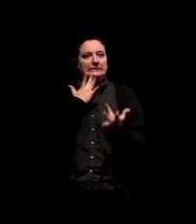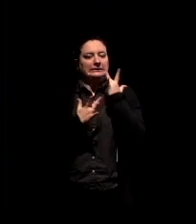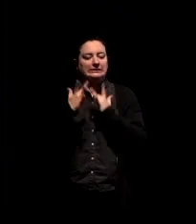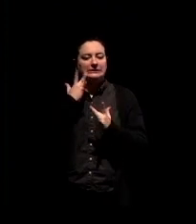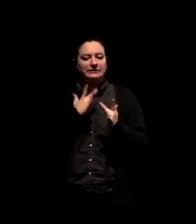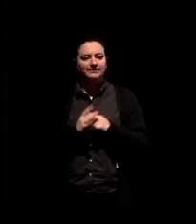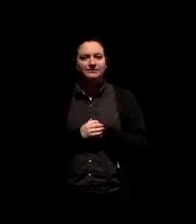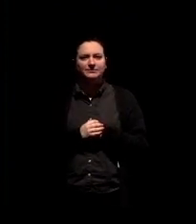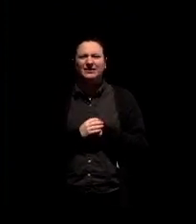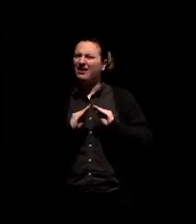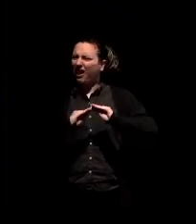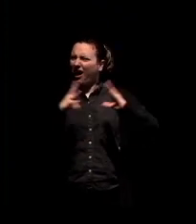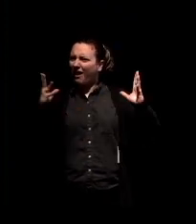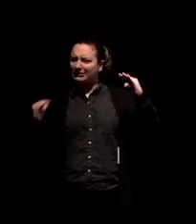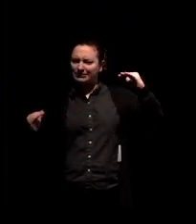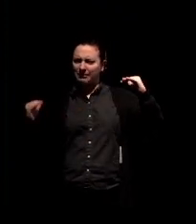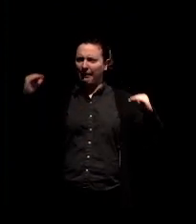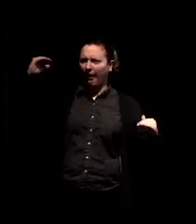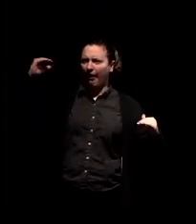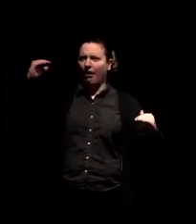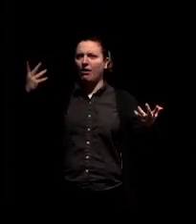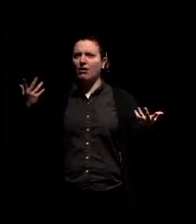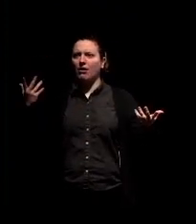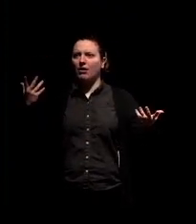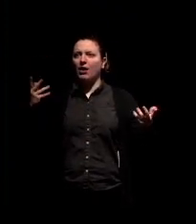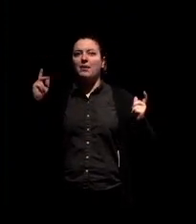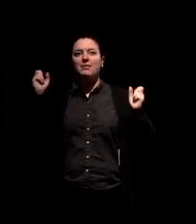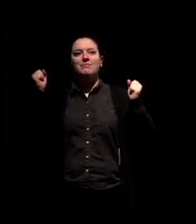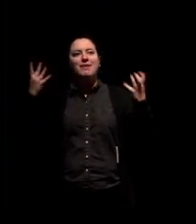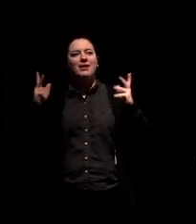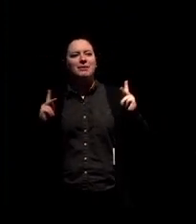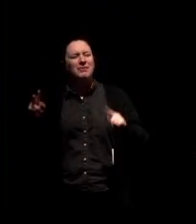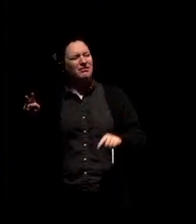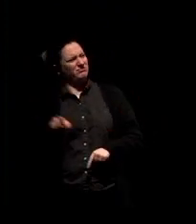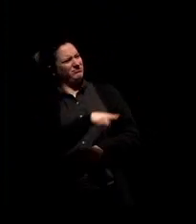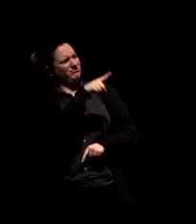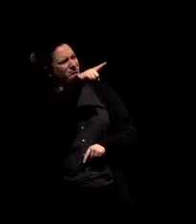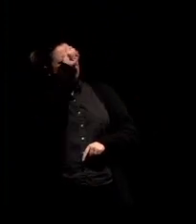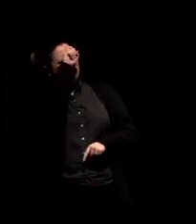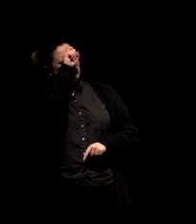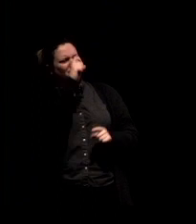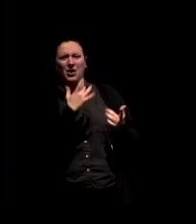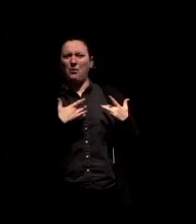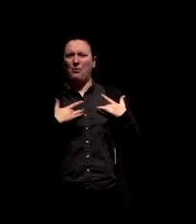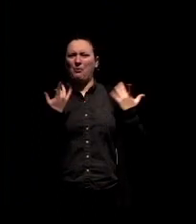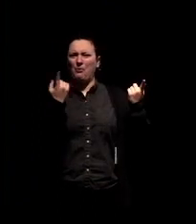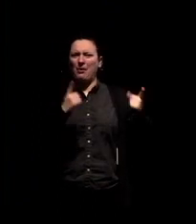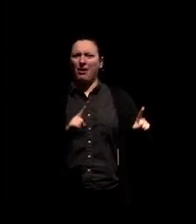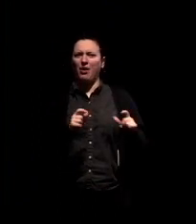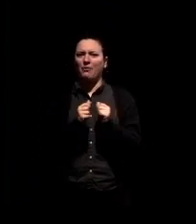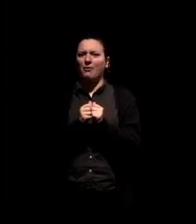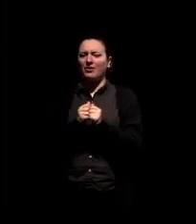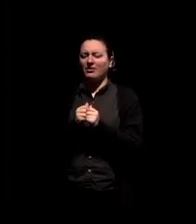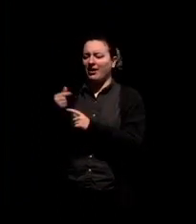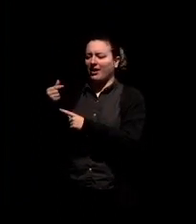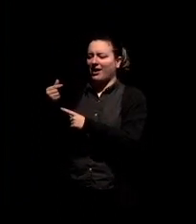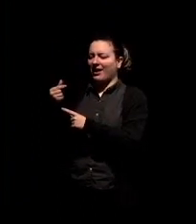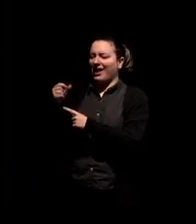ask, why? What's going on with sexual and gender minorities or SGM populations?